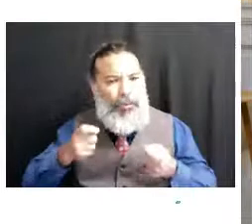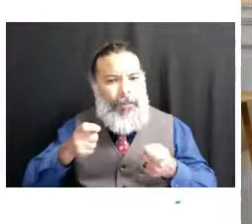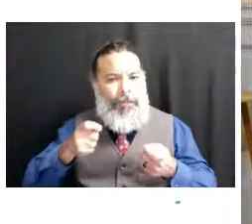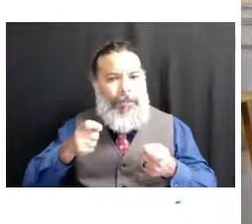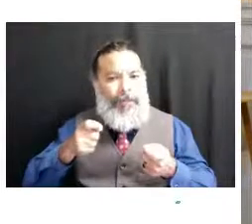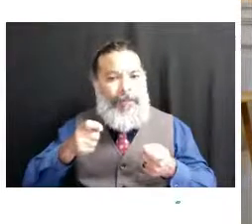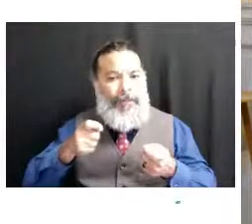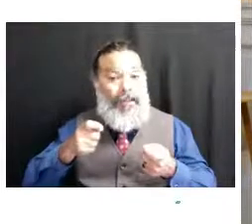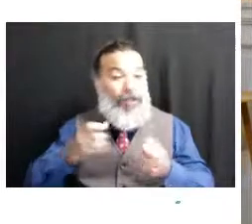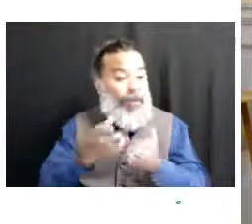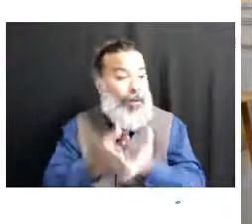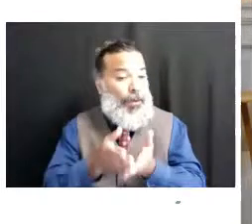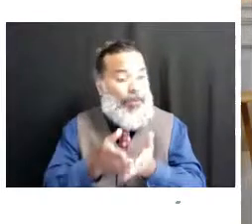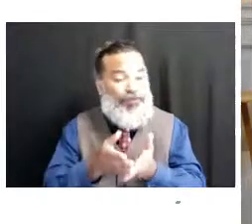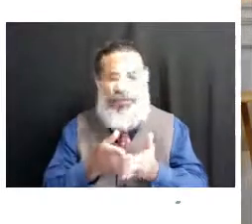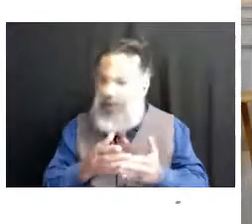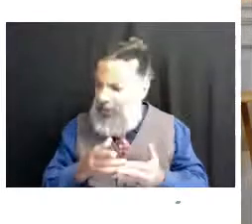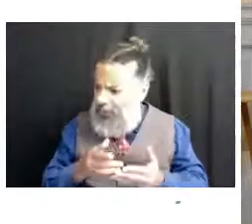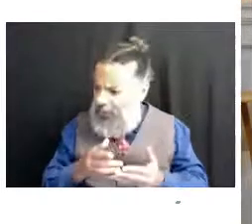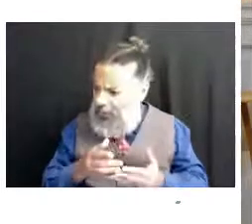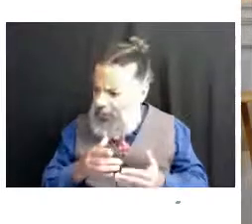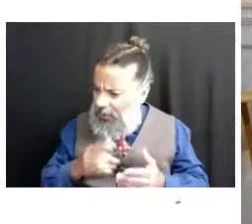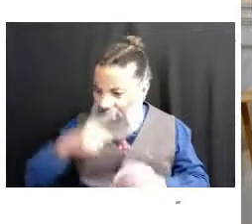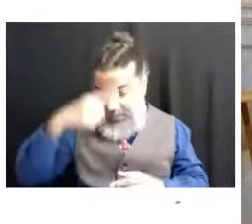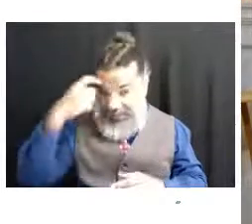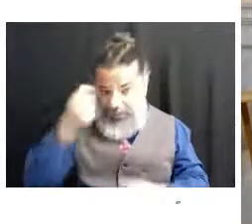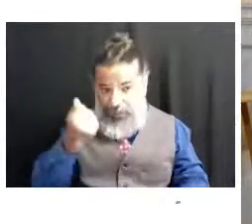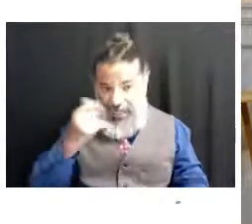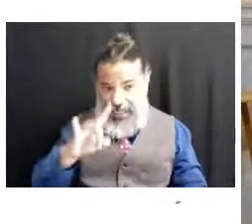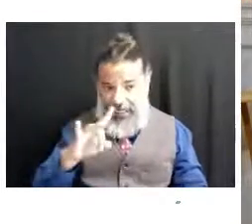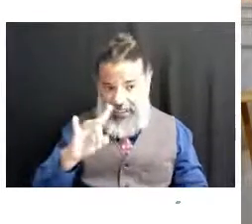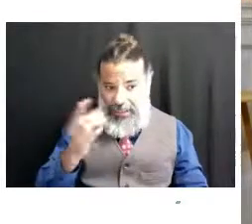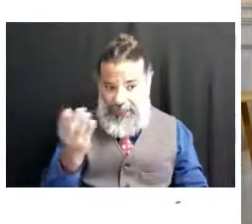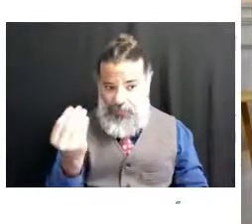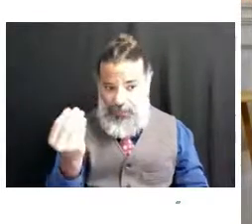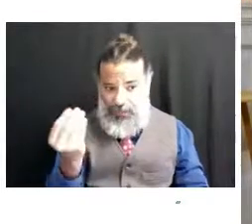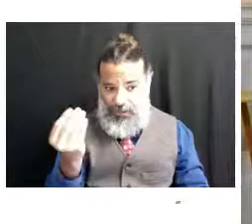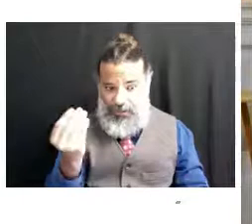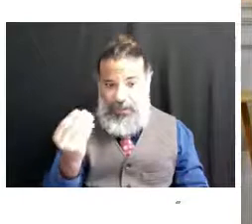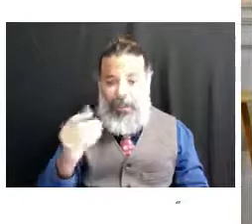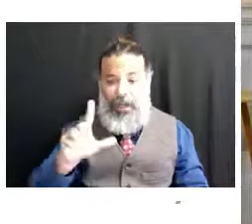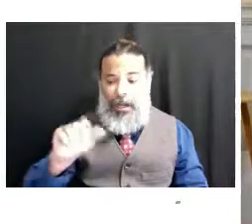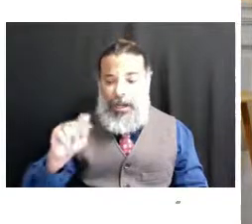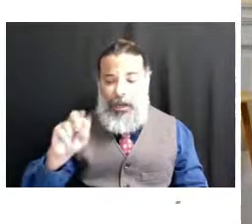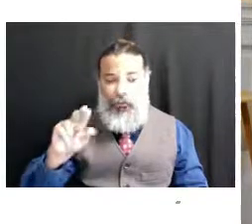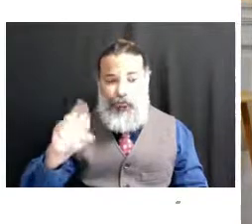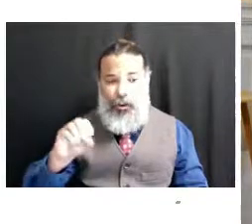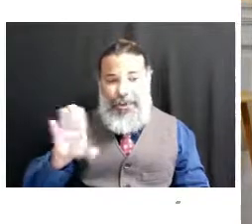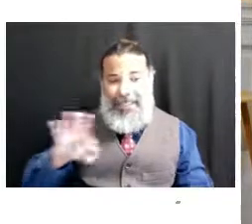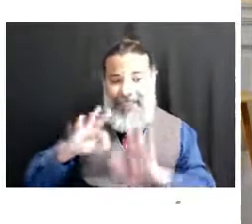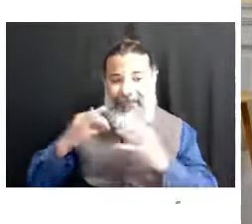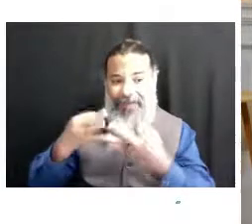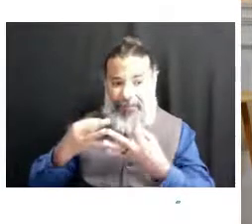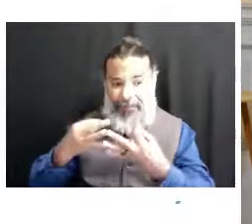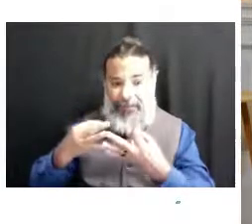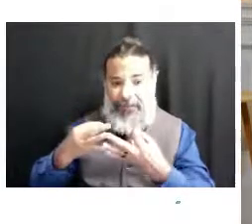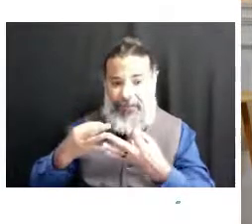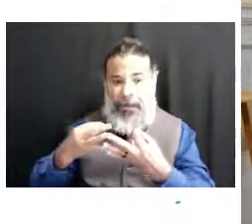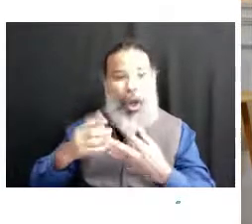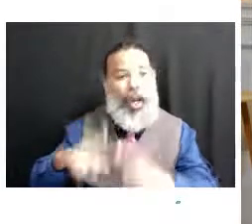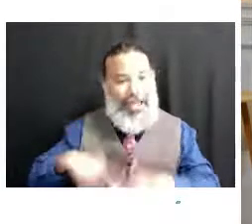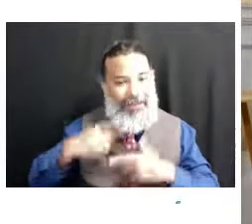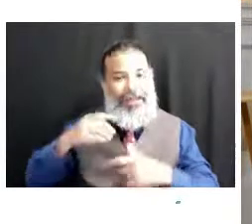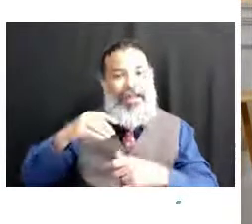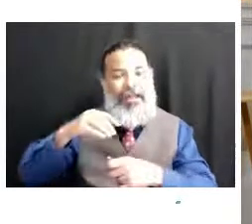Buffalo. And in the summer of 1814, Latrobe and his family are living in Buffalo.